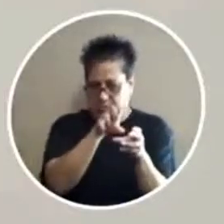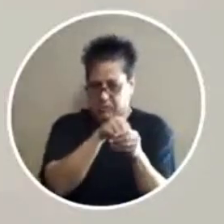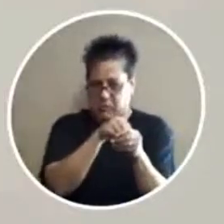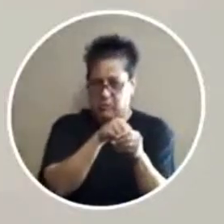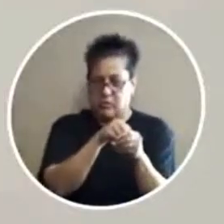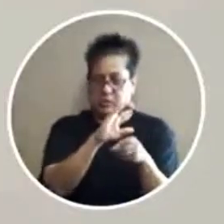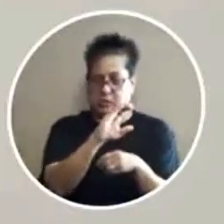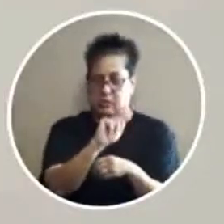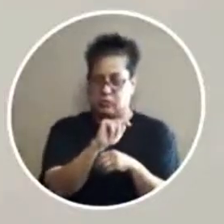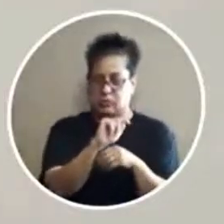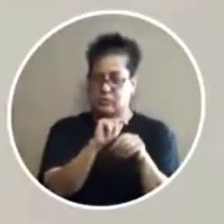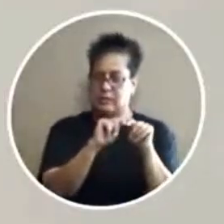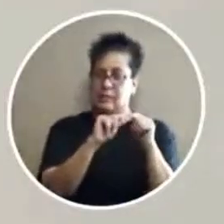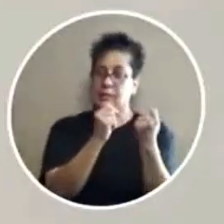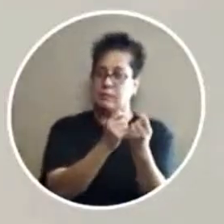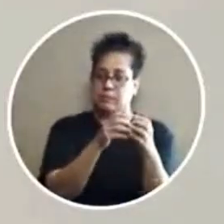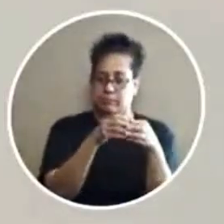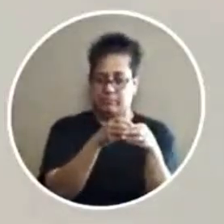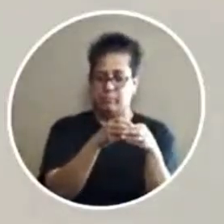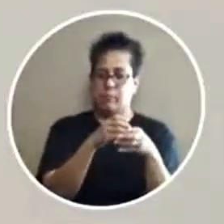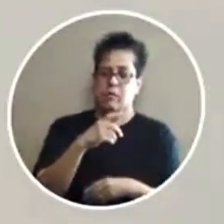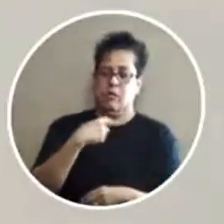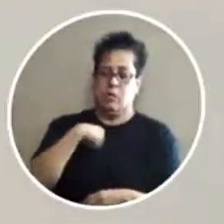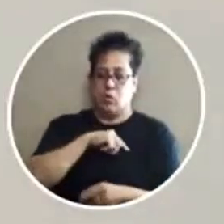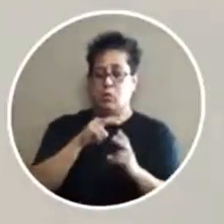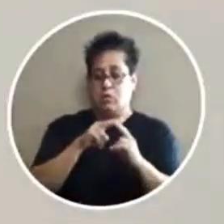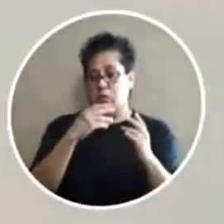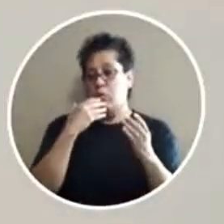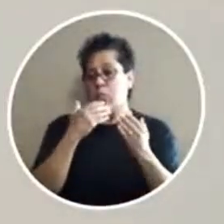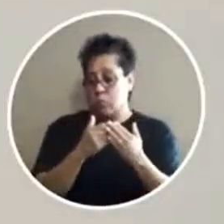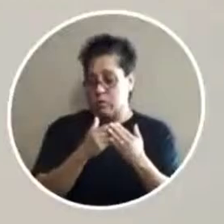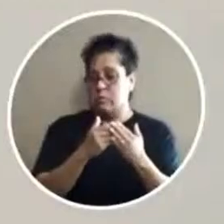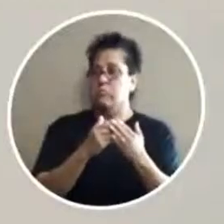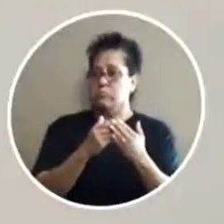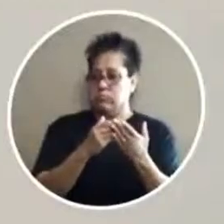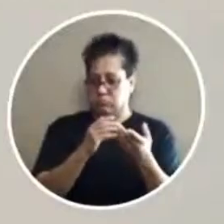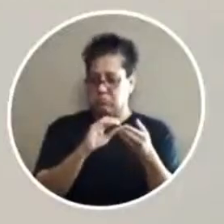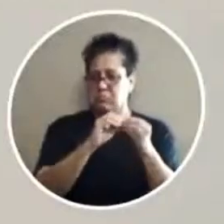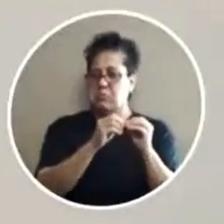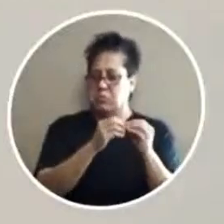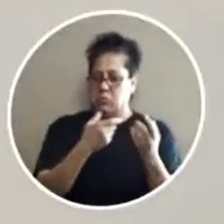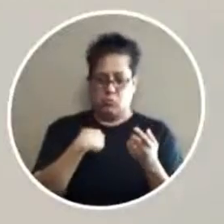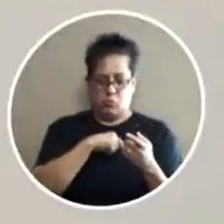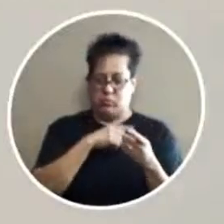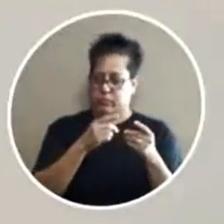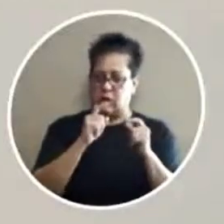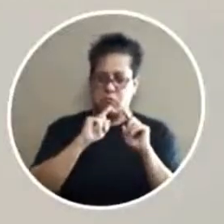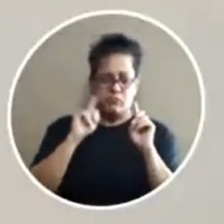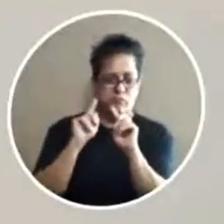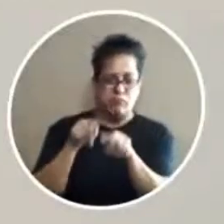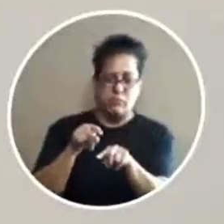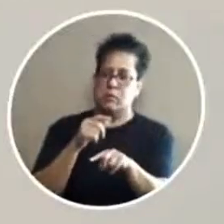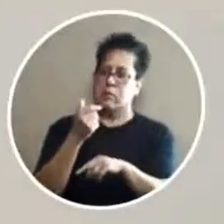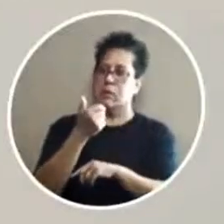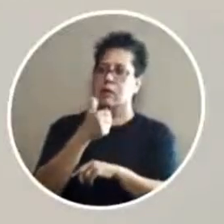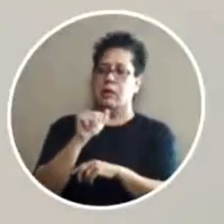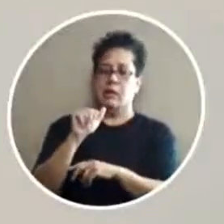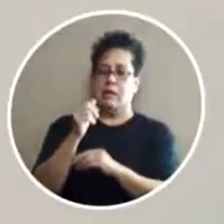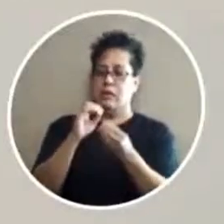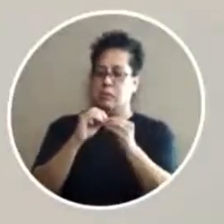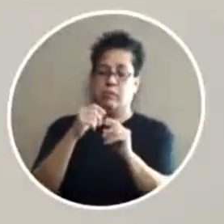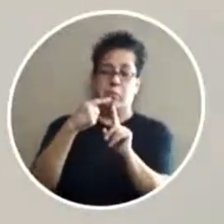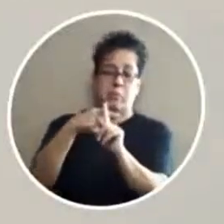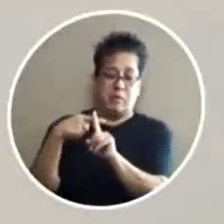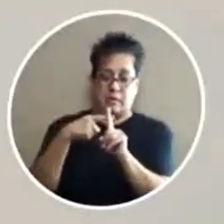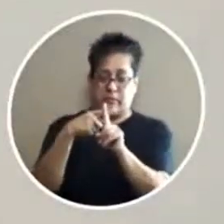we are extremely well equipped to respond to any number of positive cases